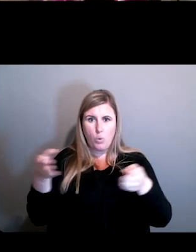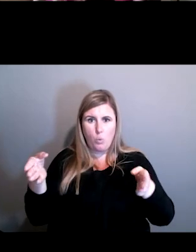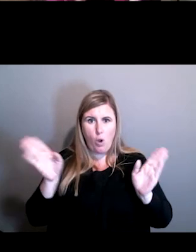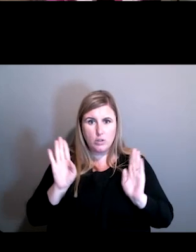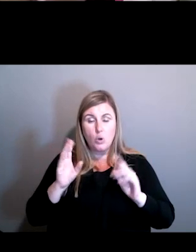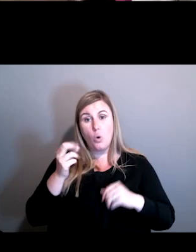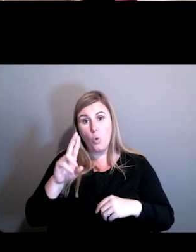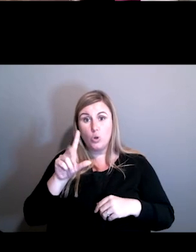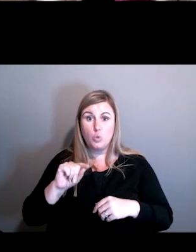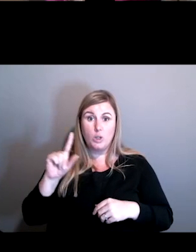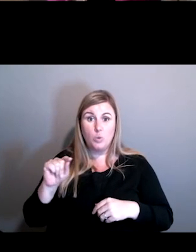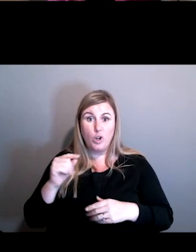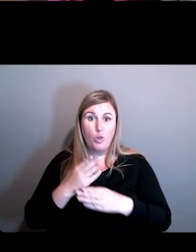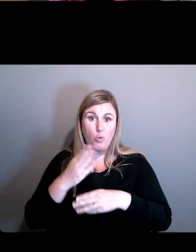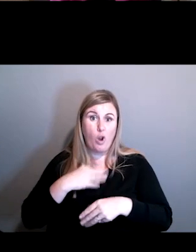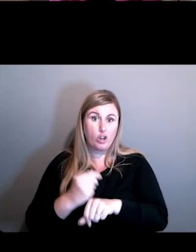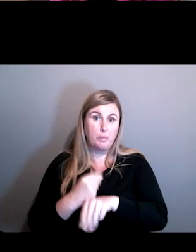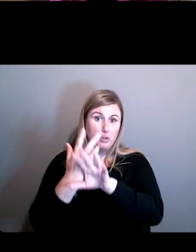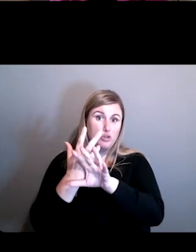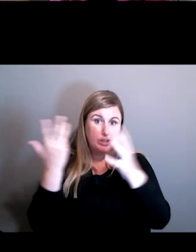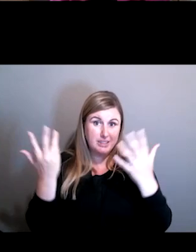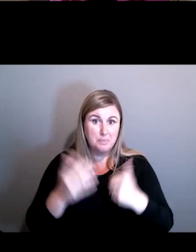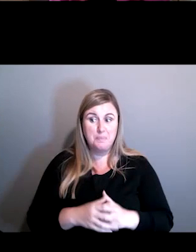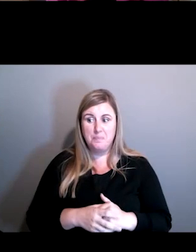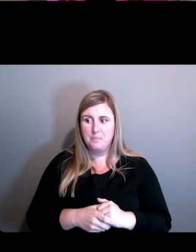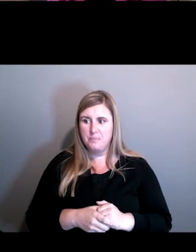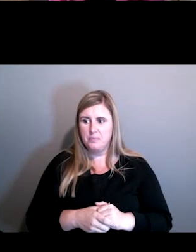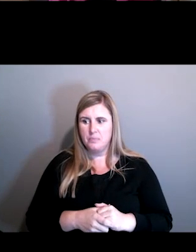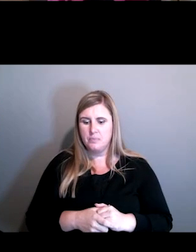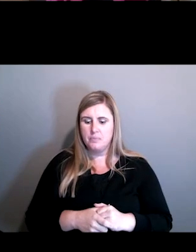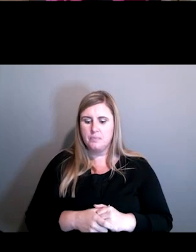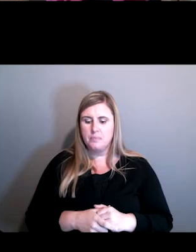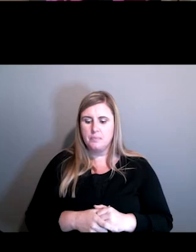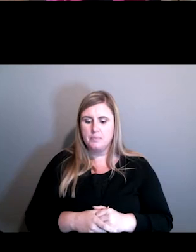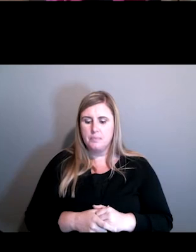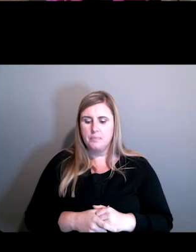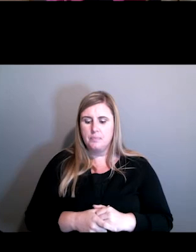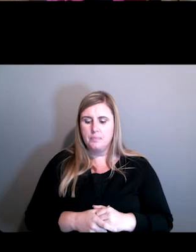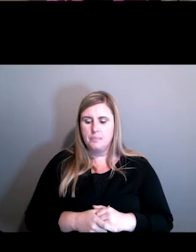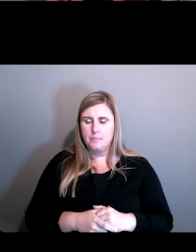2020 universe through our computer screens.